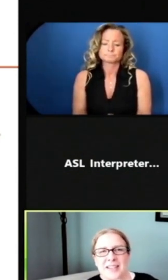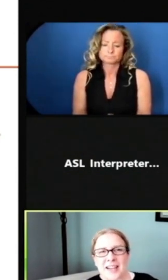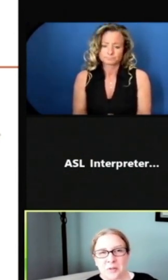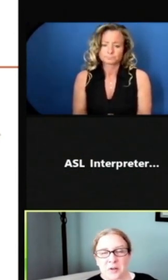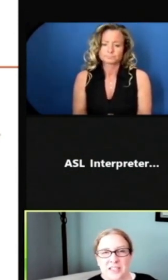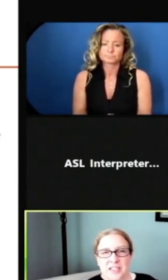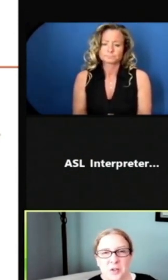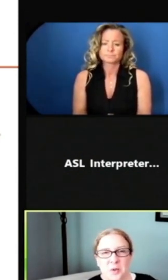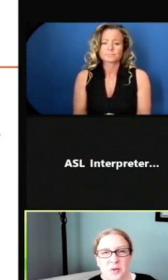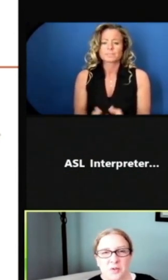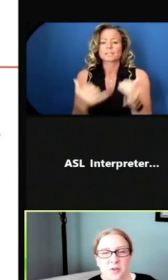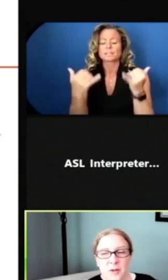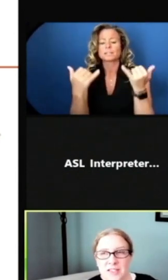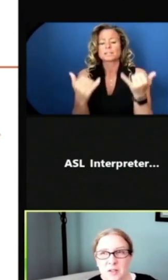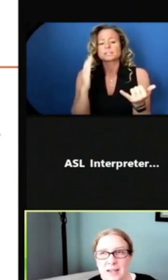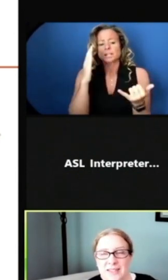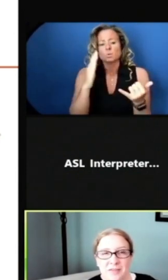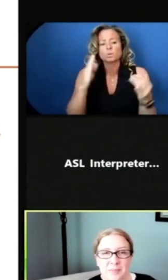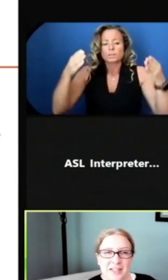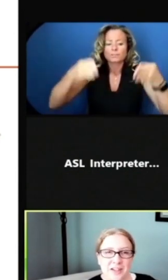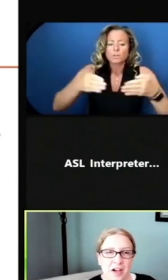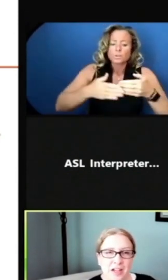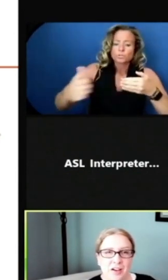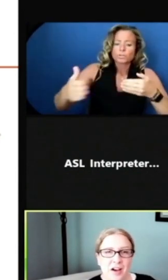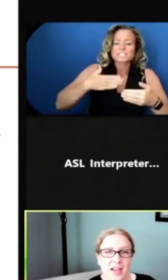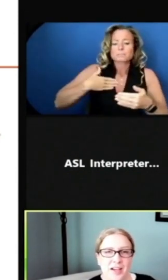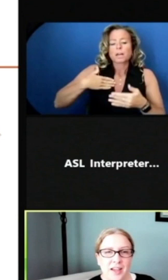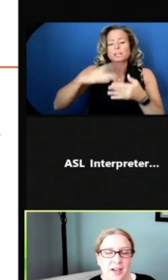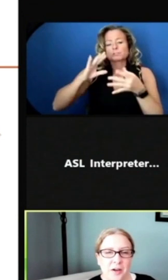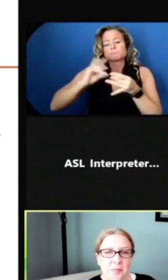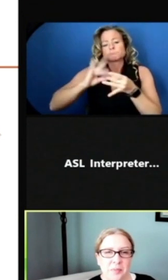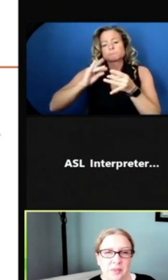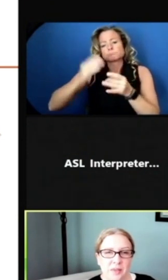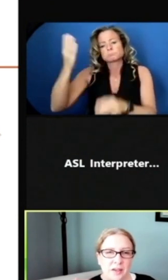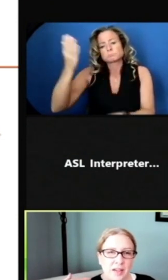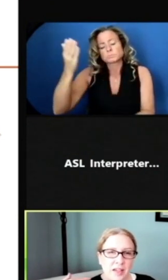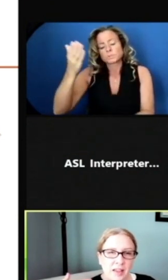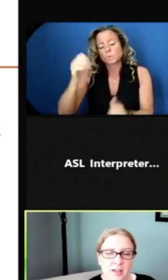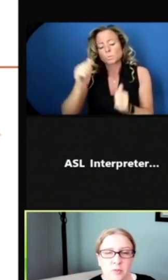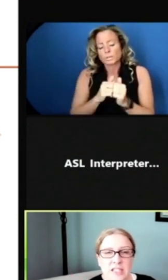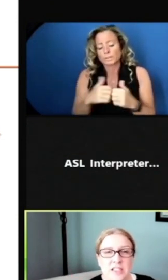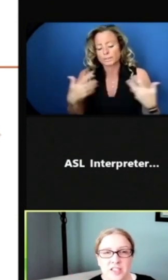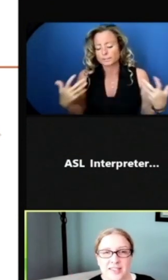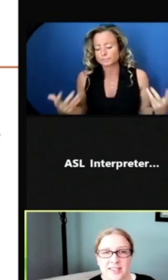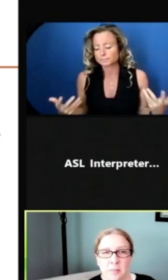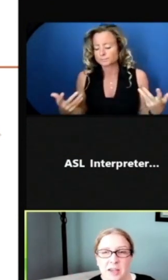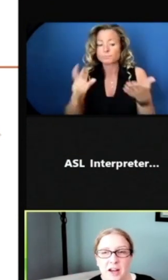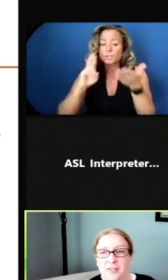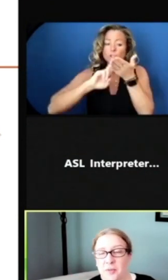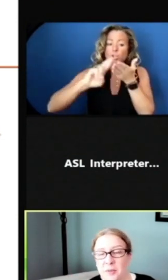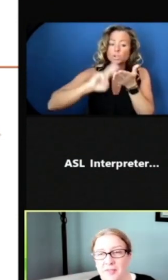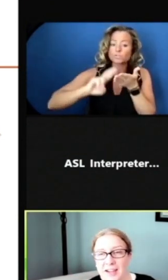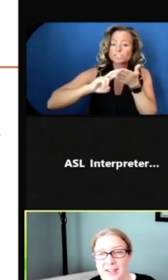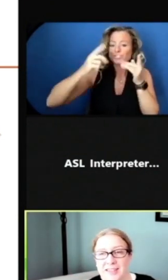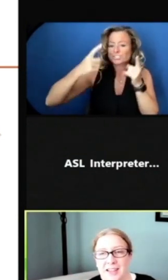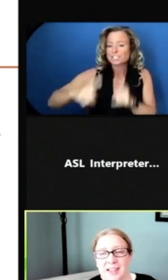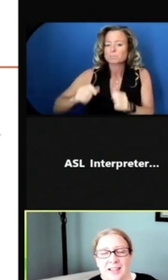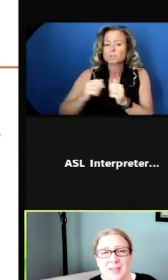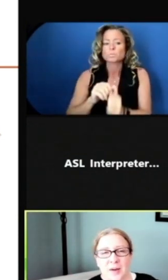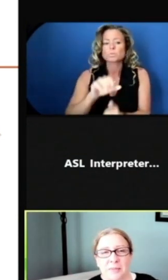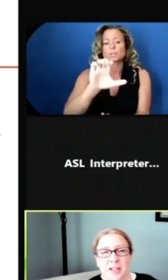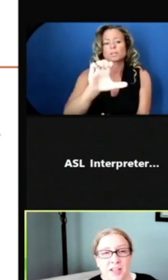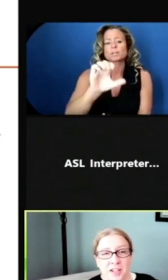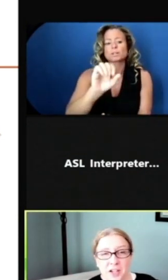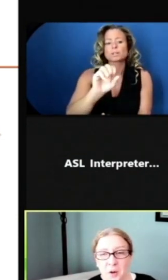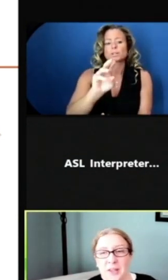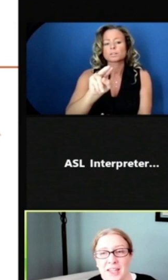So today I'm going to focus the rest of my talk on the research that's coming out of CommuniVax.